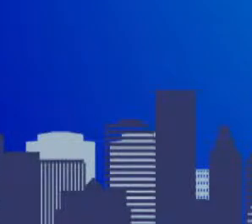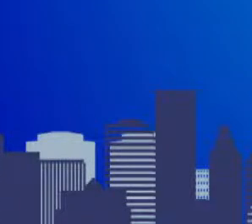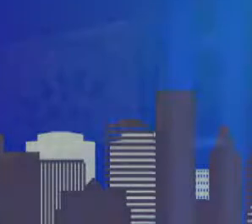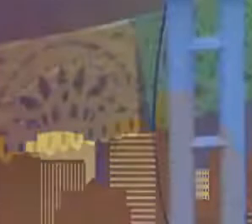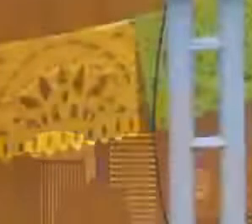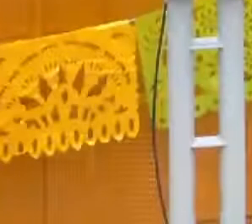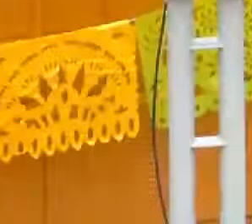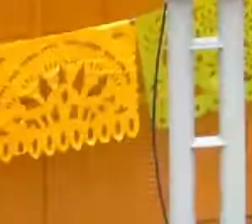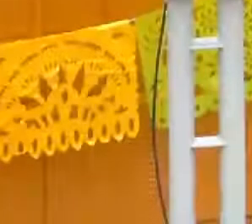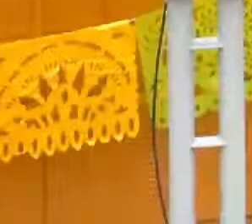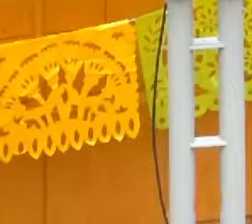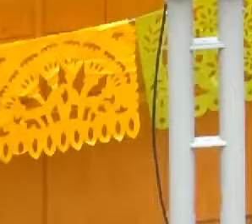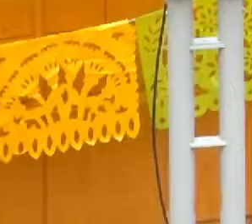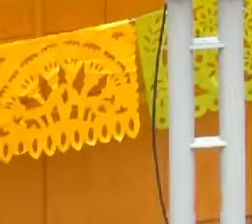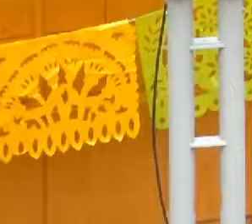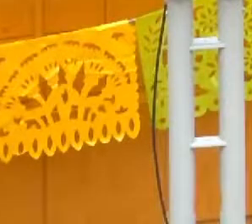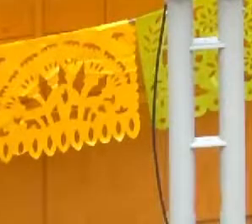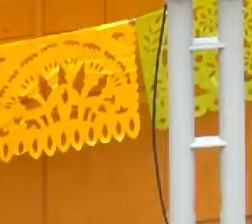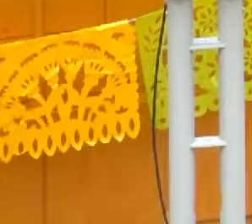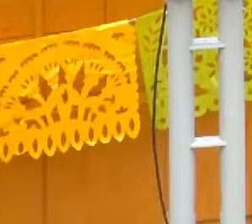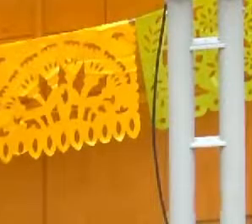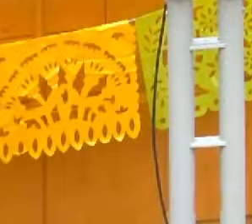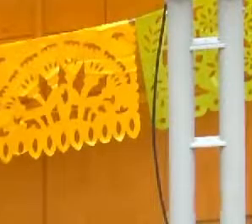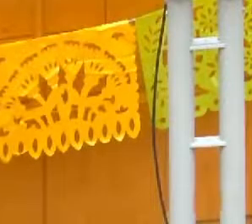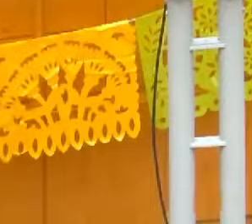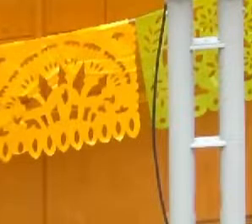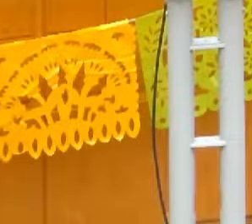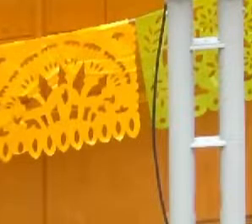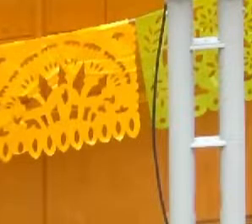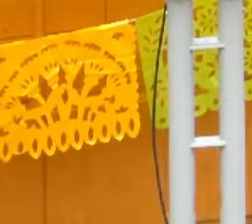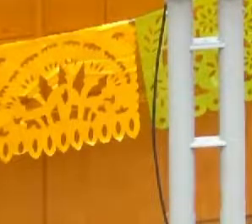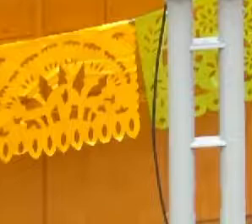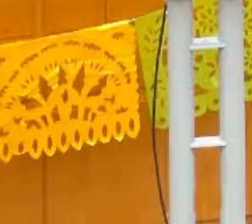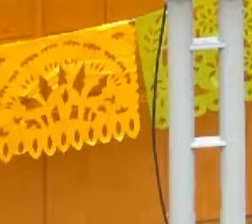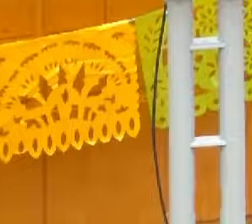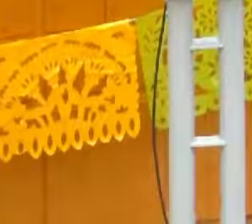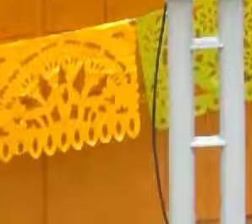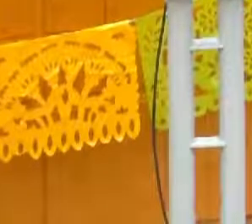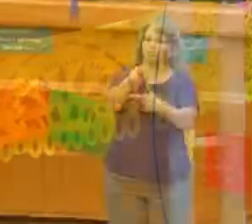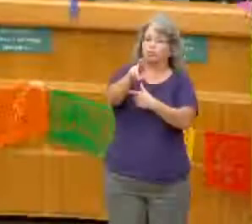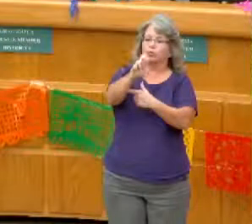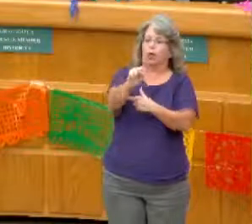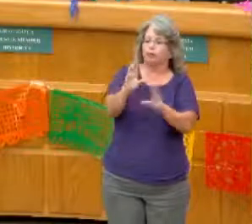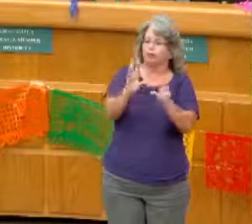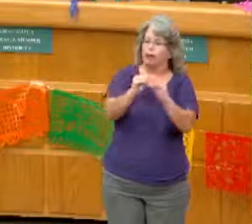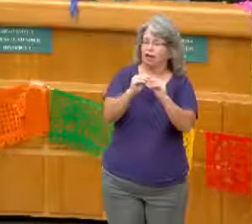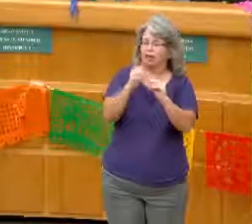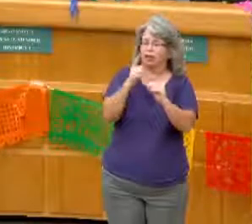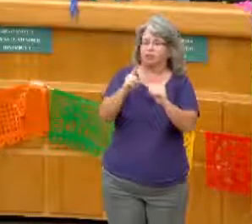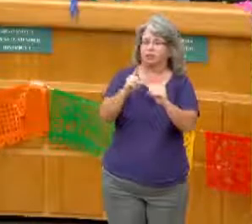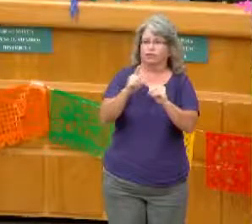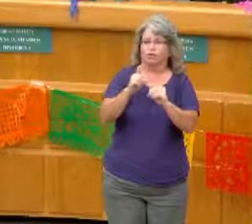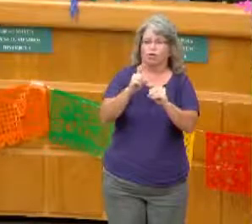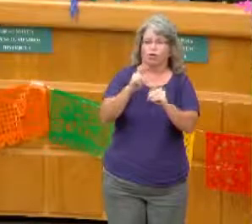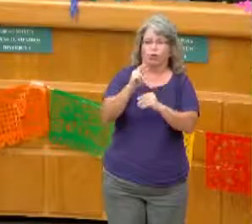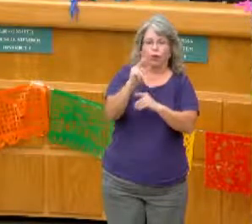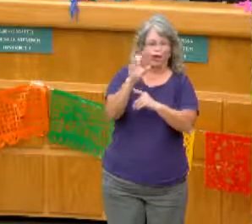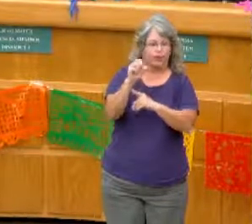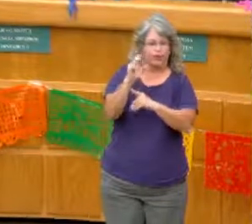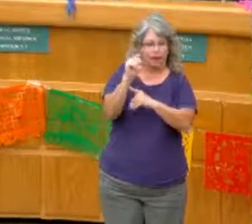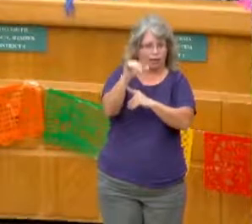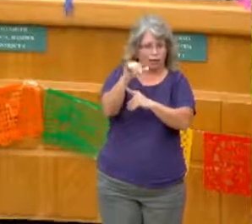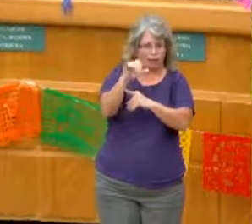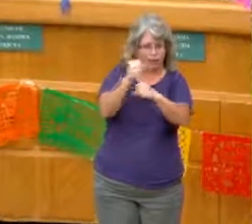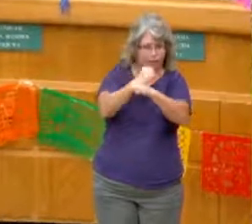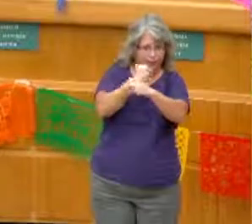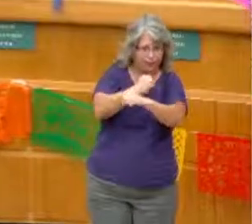And welcome to the press conference on the COVID-19 statistics for Nueces County. So I'm going to get started by talking a little